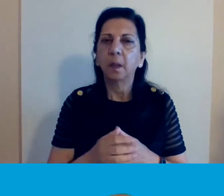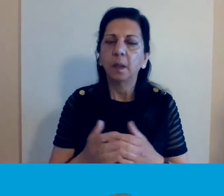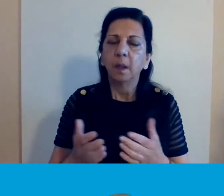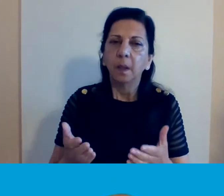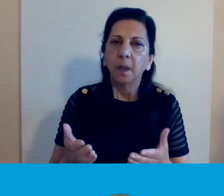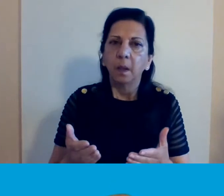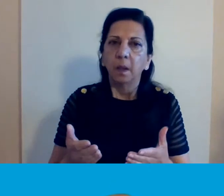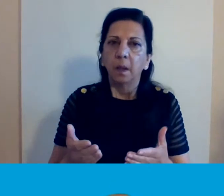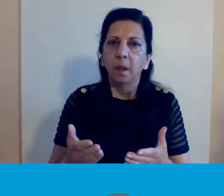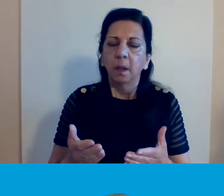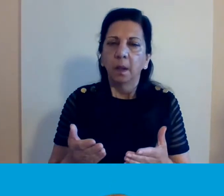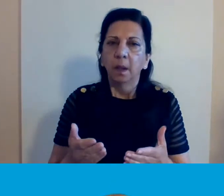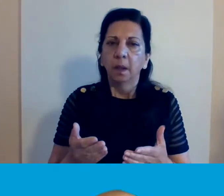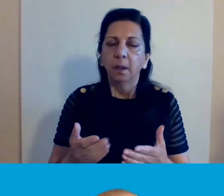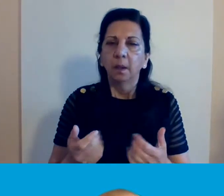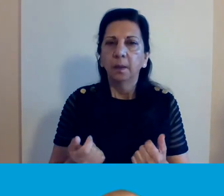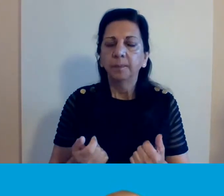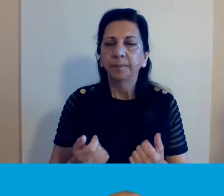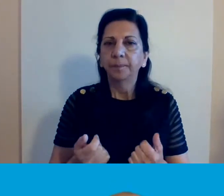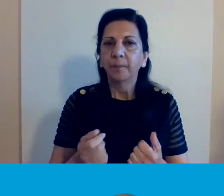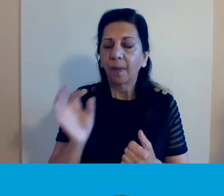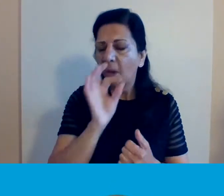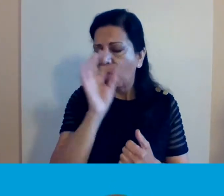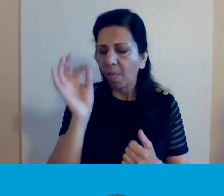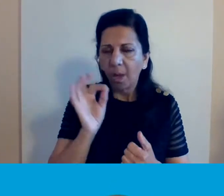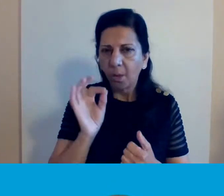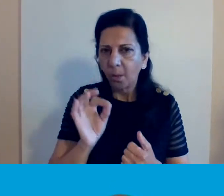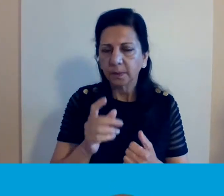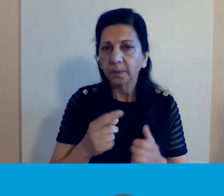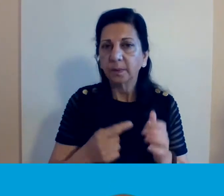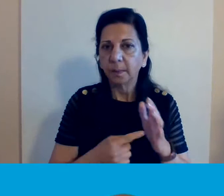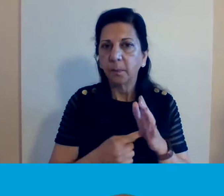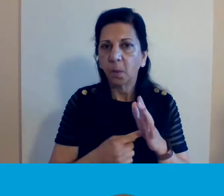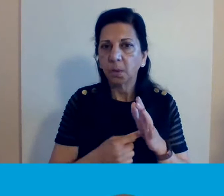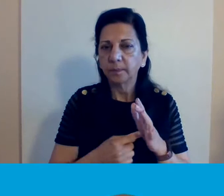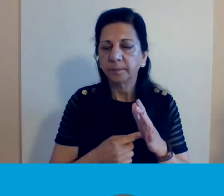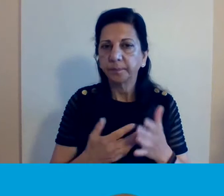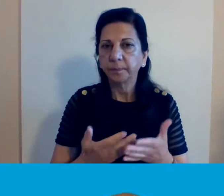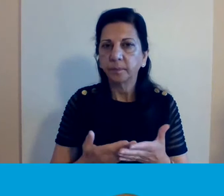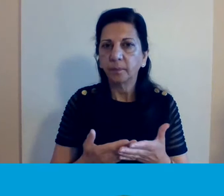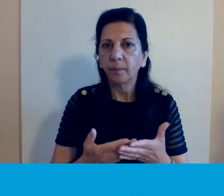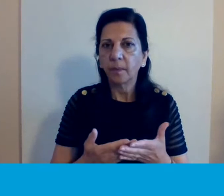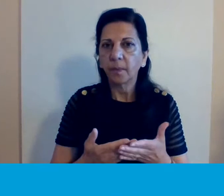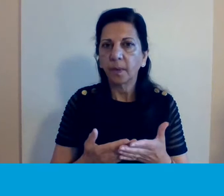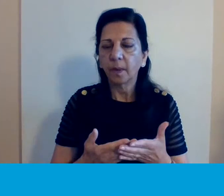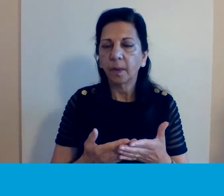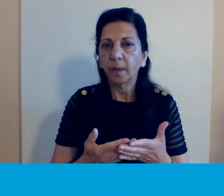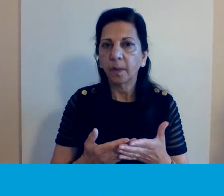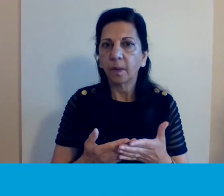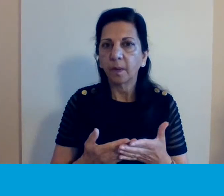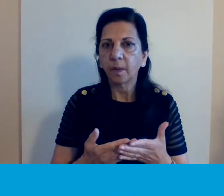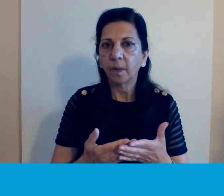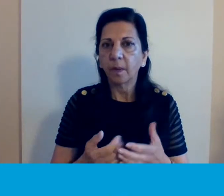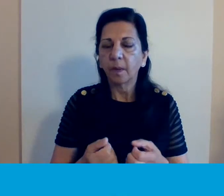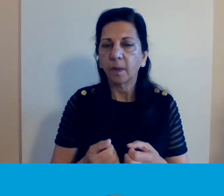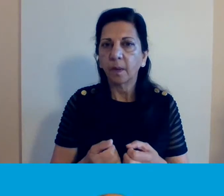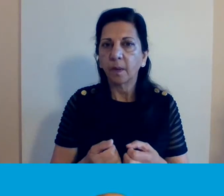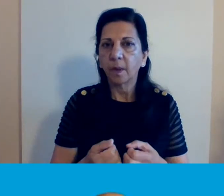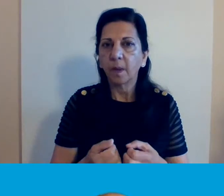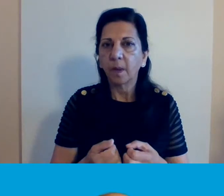I think it's a really important question that clearly we've been dealing with the